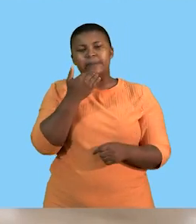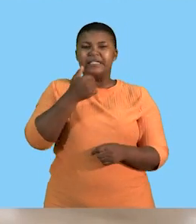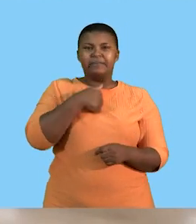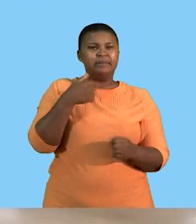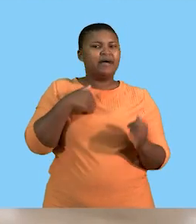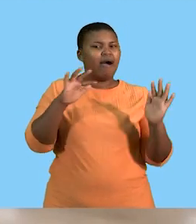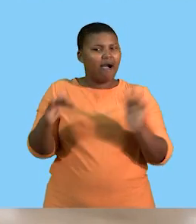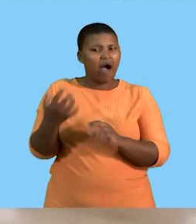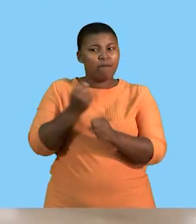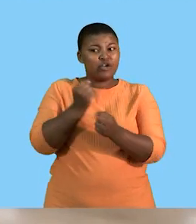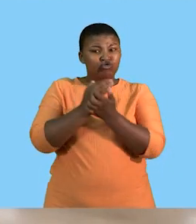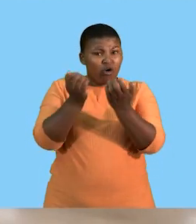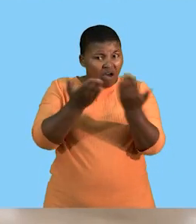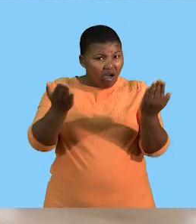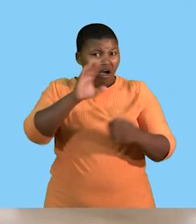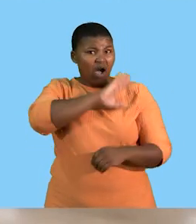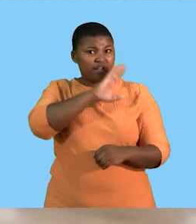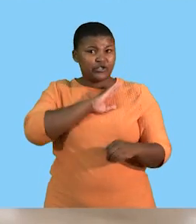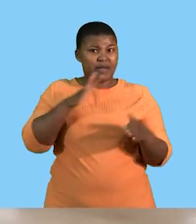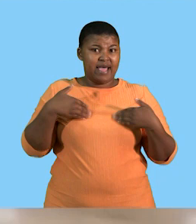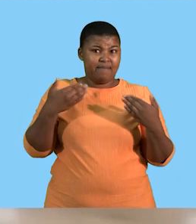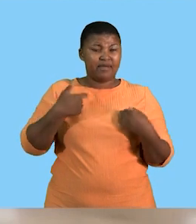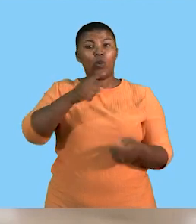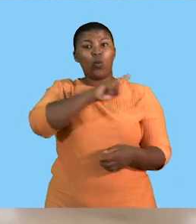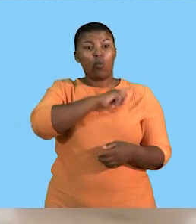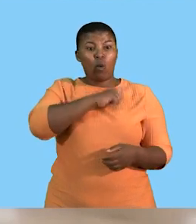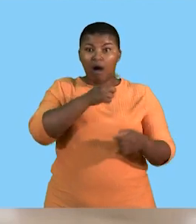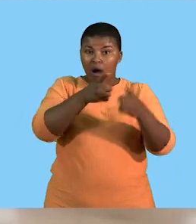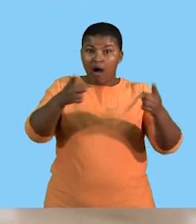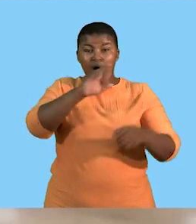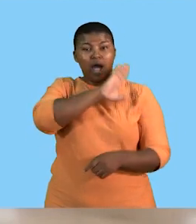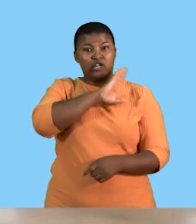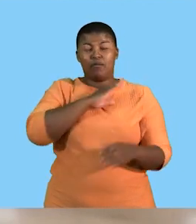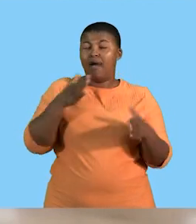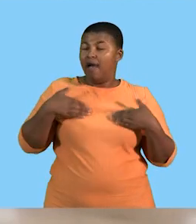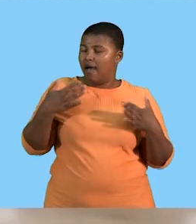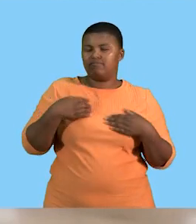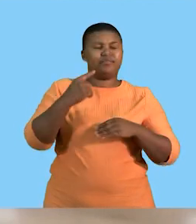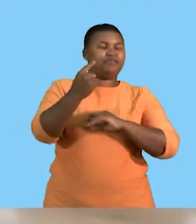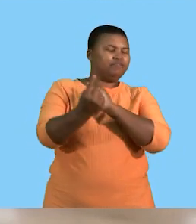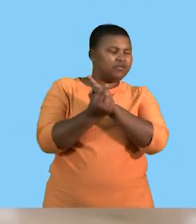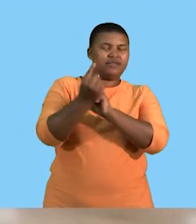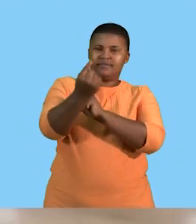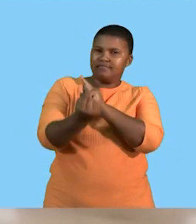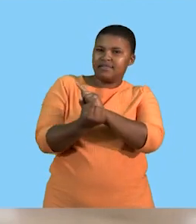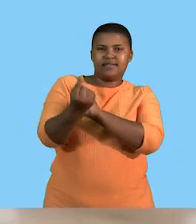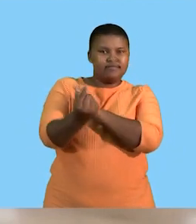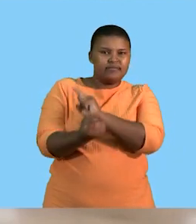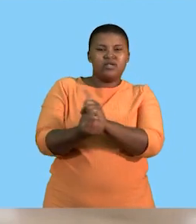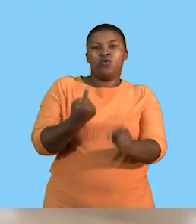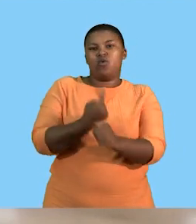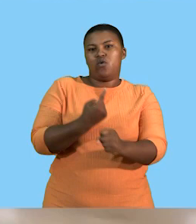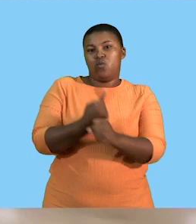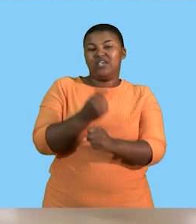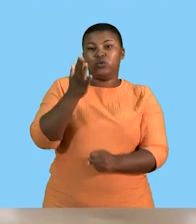I keep them happy? Because if I keep them happy, they will come to my business again and again. So our